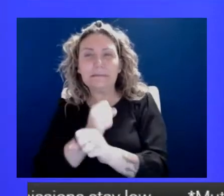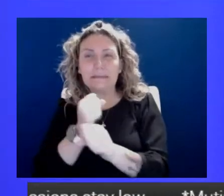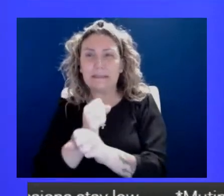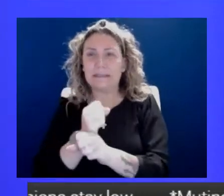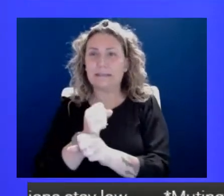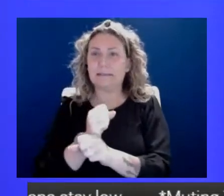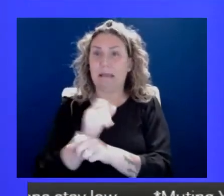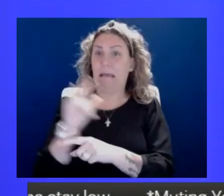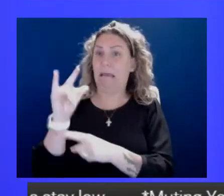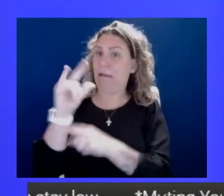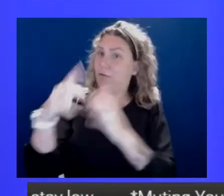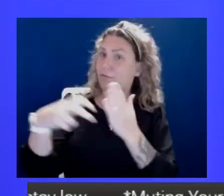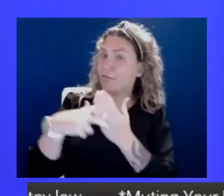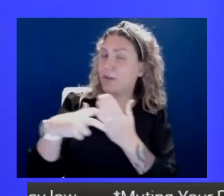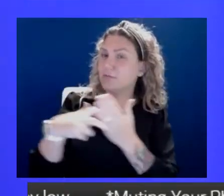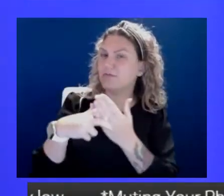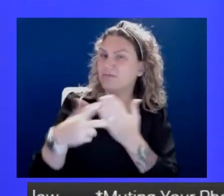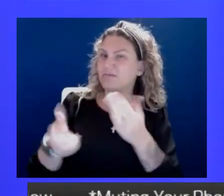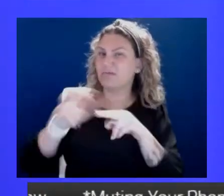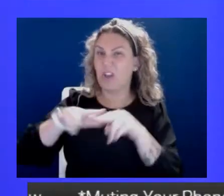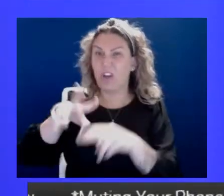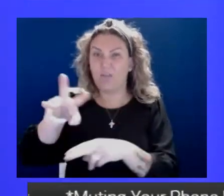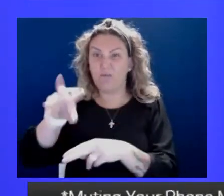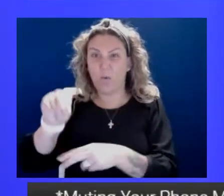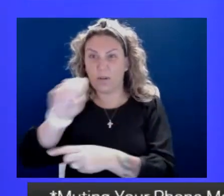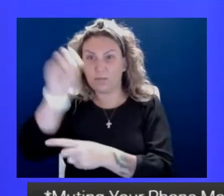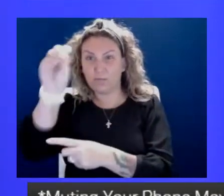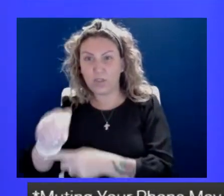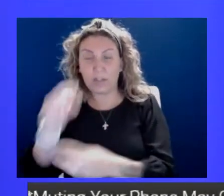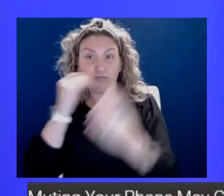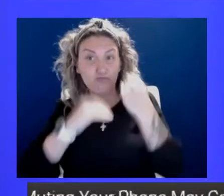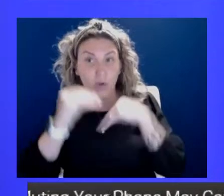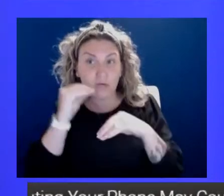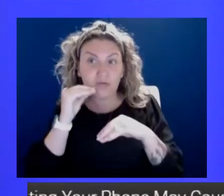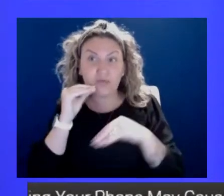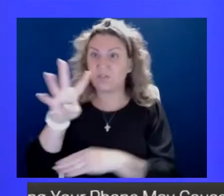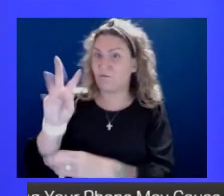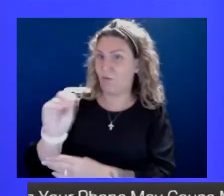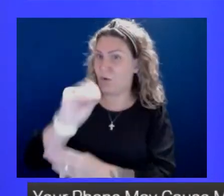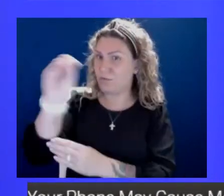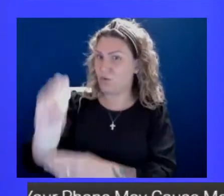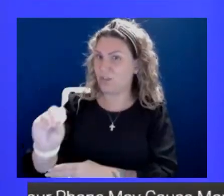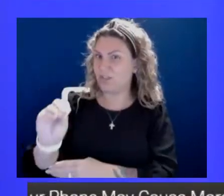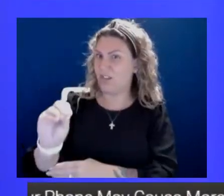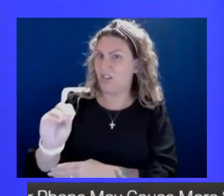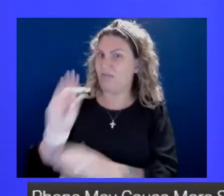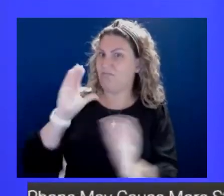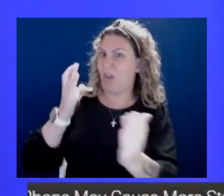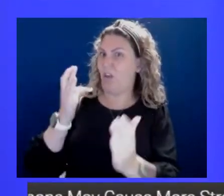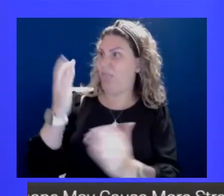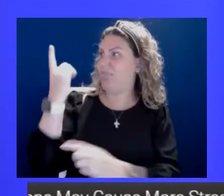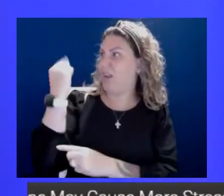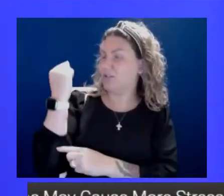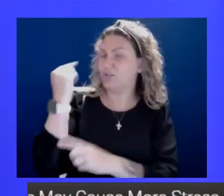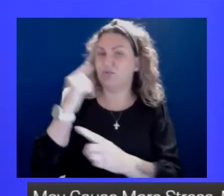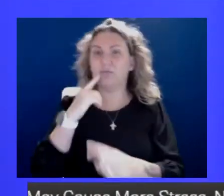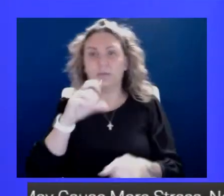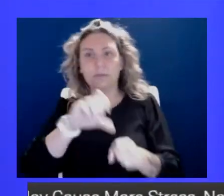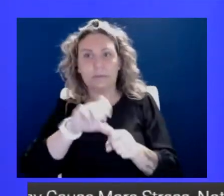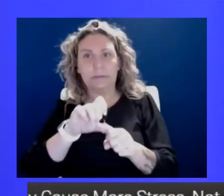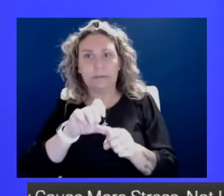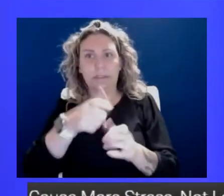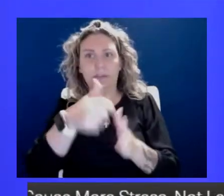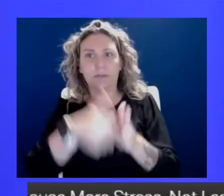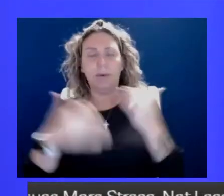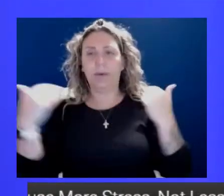40%. Groceries up about 12% compared to this time last year. And of course, gas prices also giving us major sticker shock.